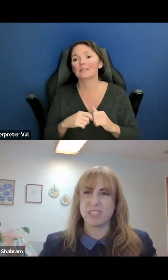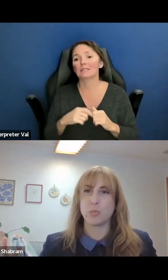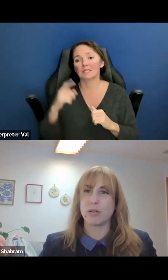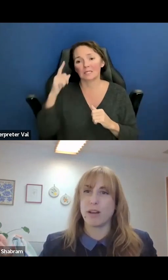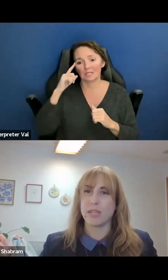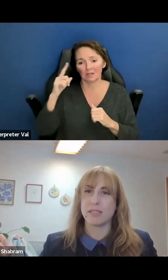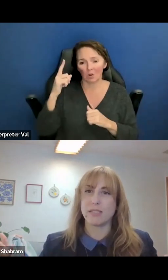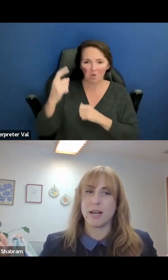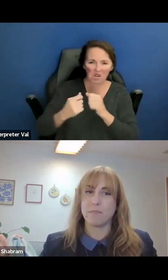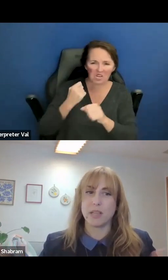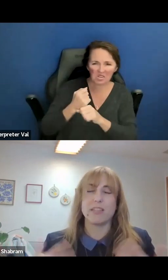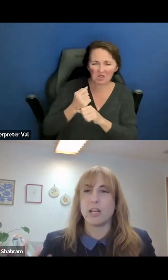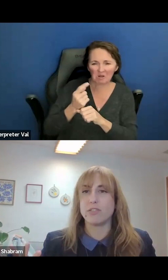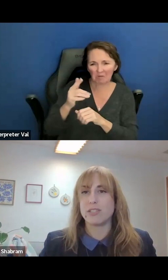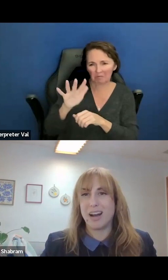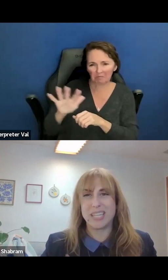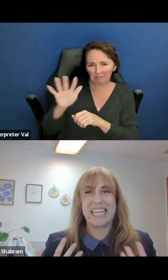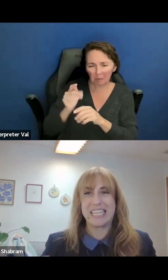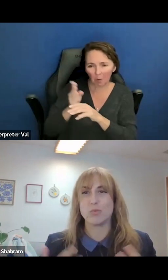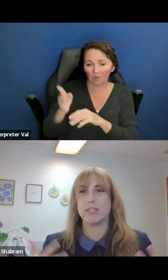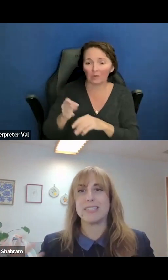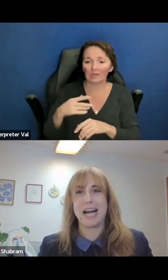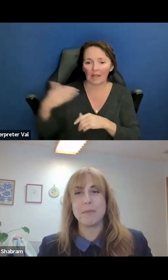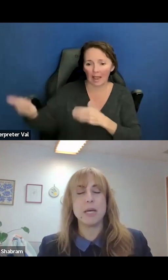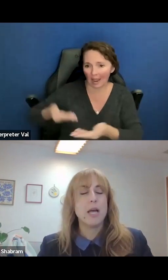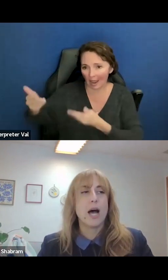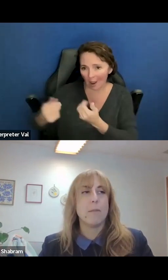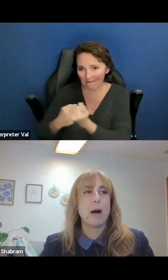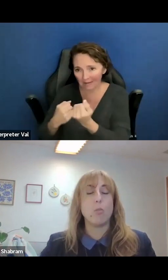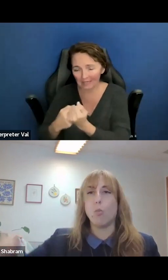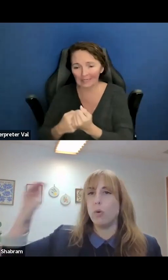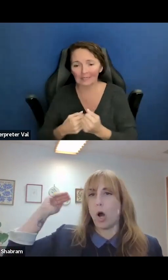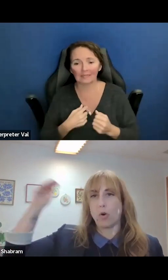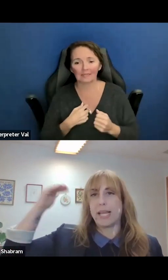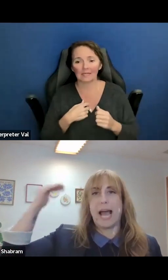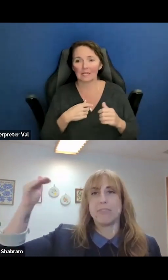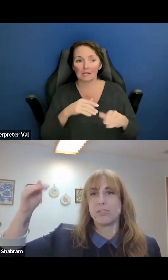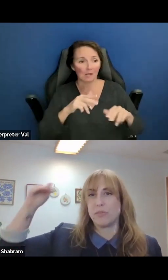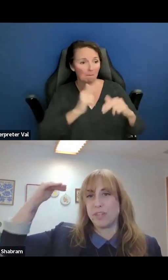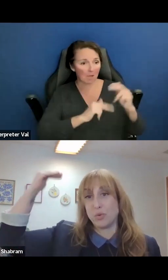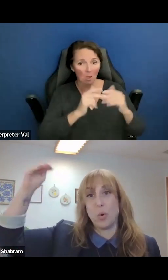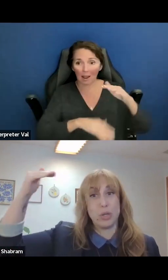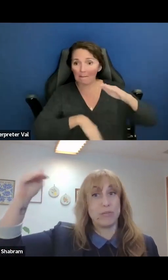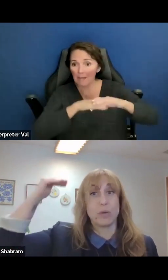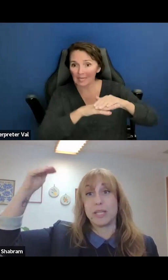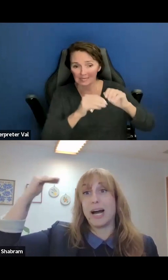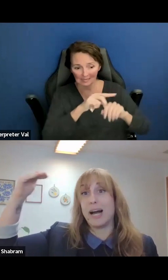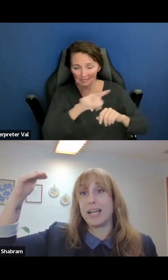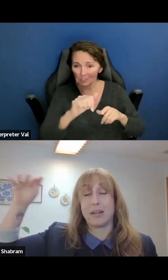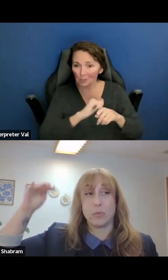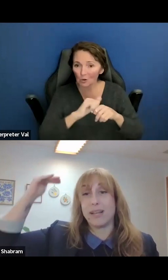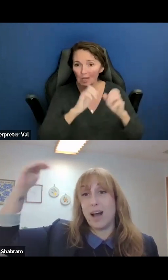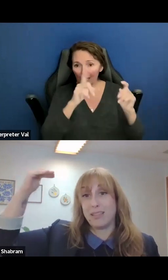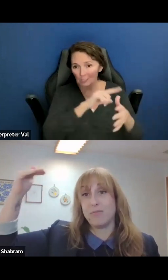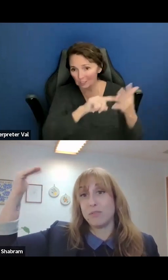meant that we've had to work a lot of the challenges out like in real time, already having sort of this goal of like a really